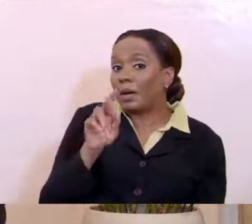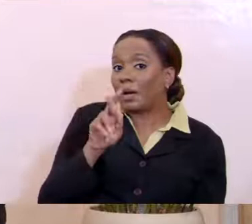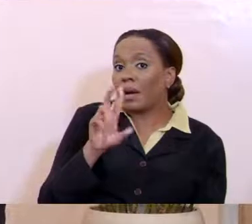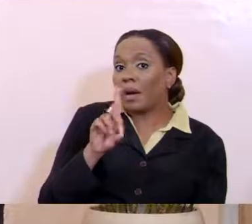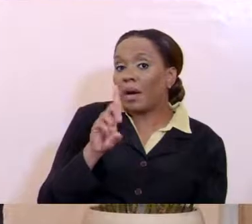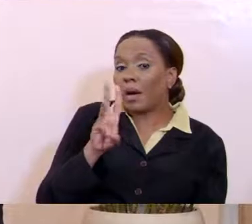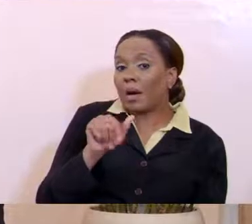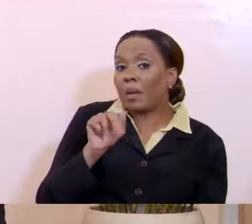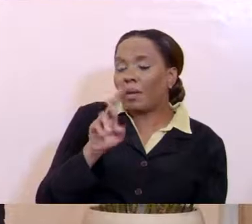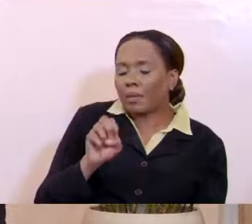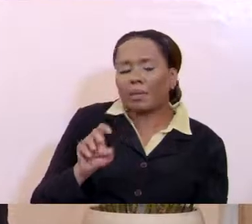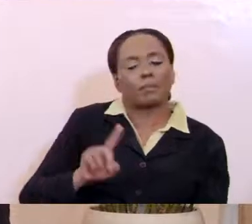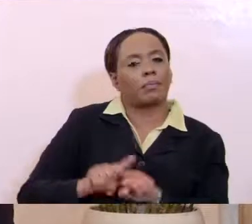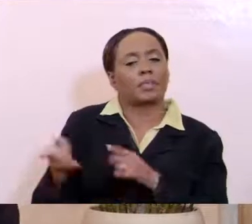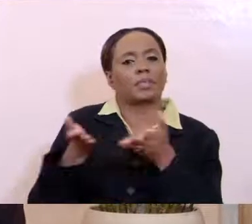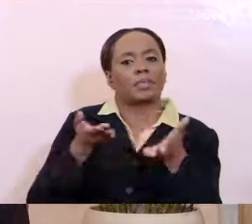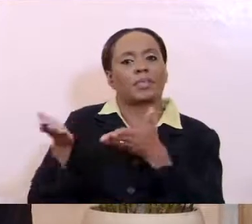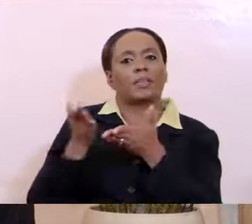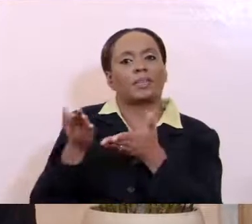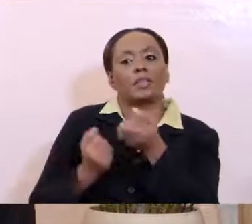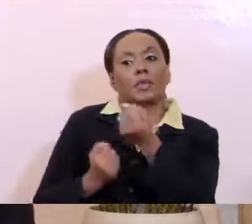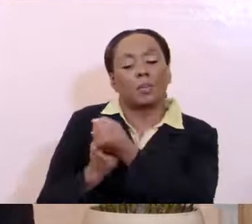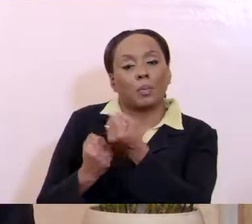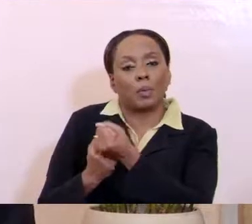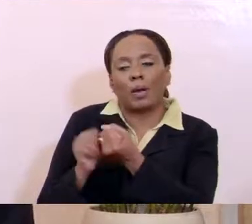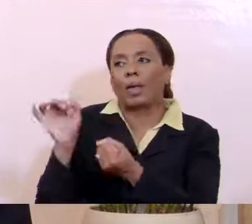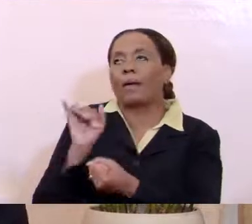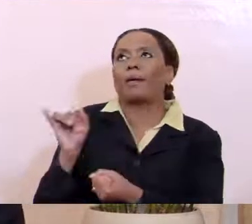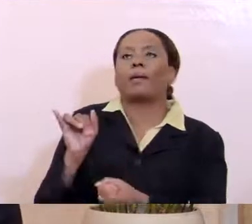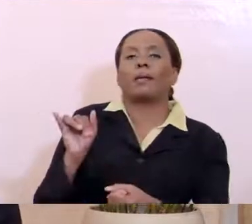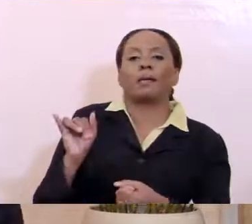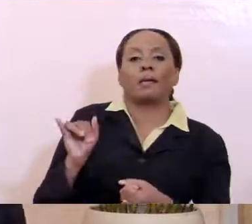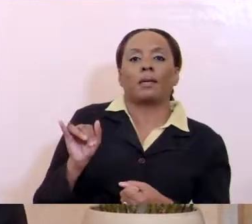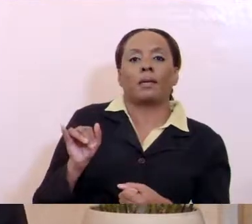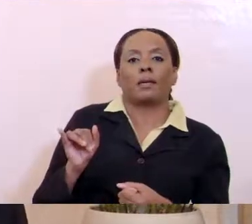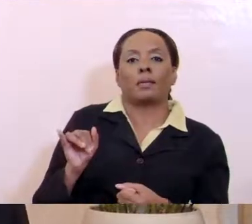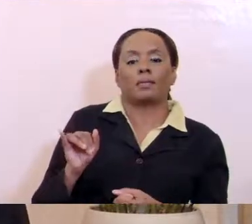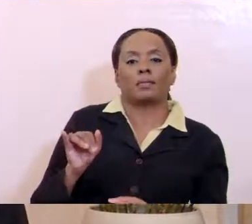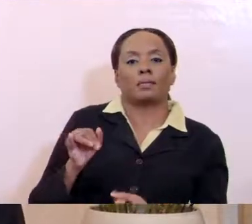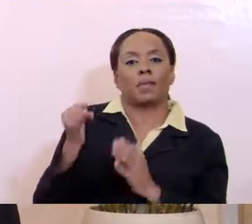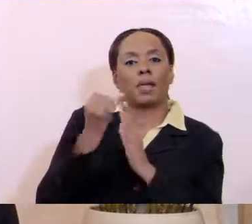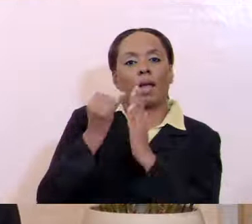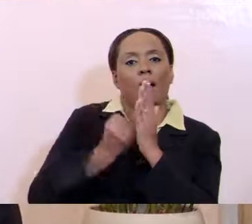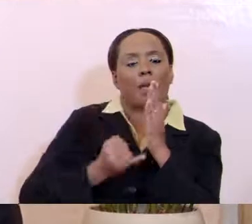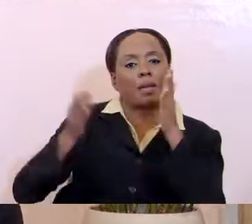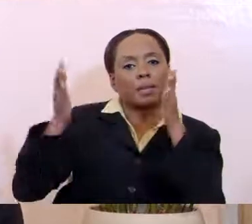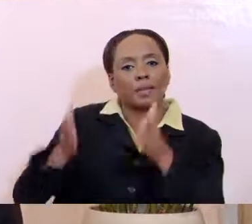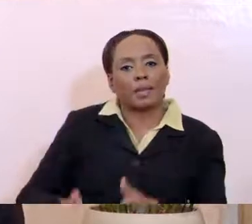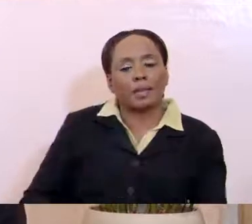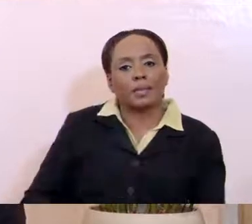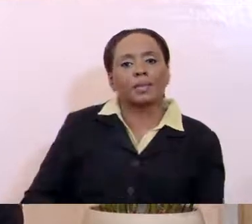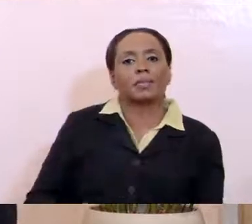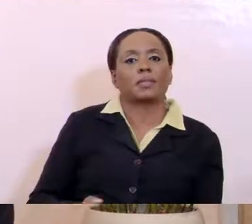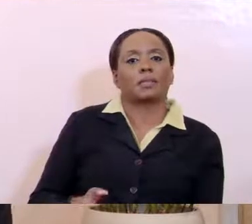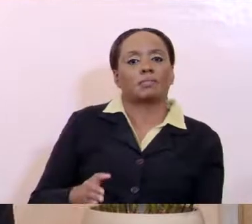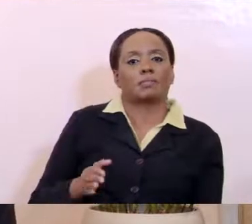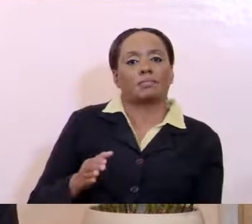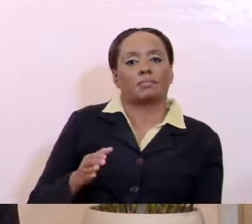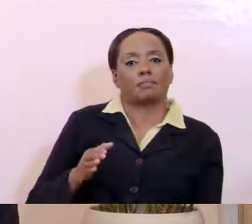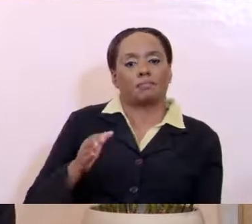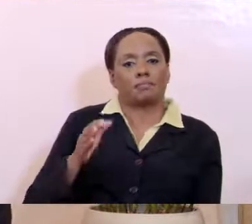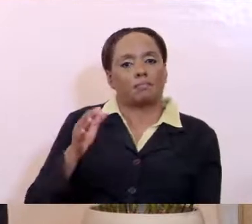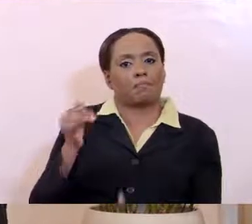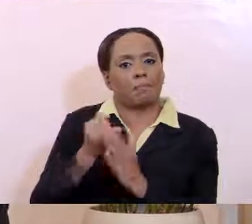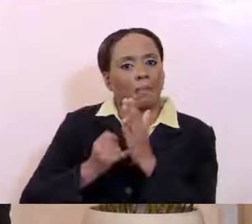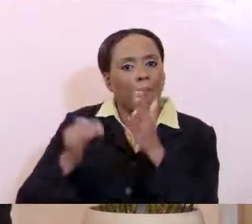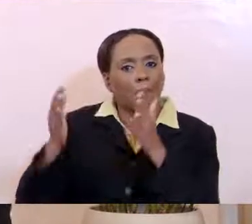those services that go to support construction, such as architects, engineers, quantity surveyors, all of those things that